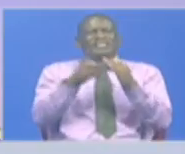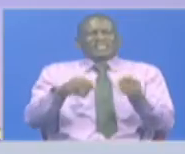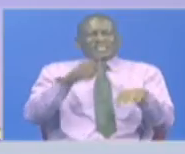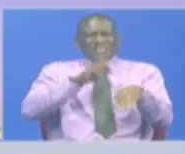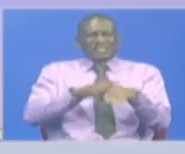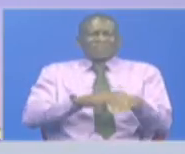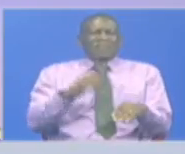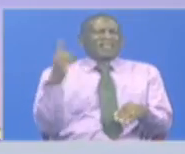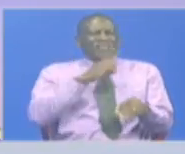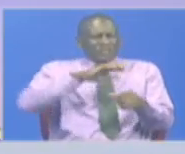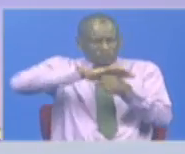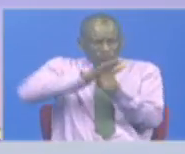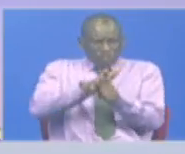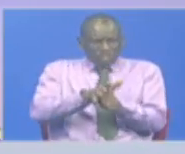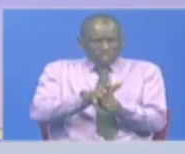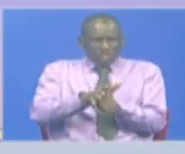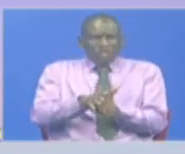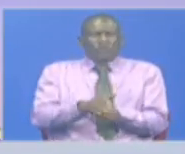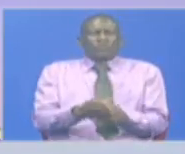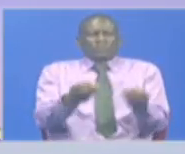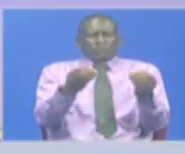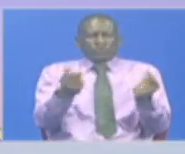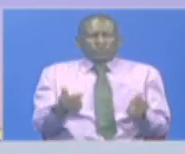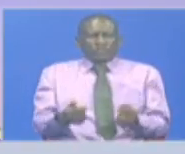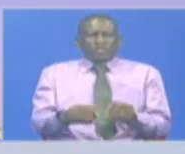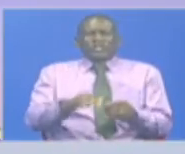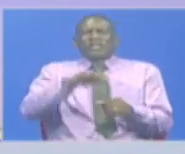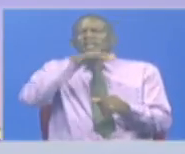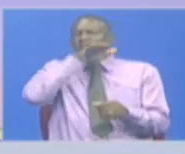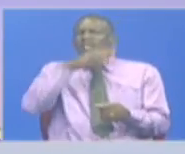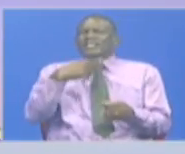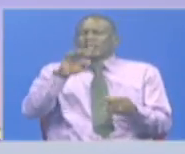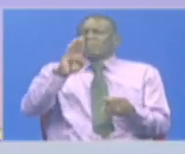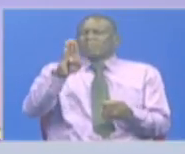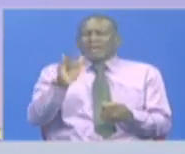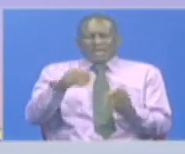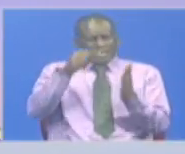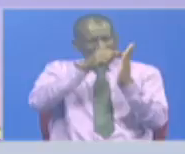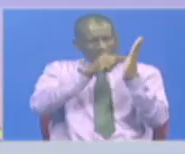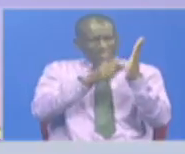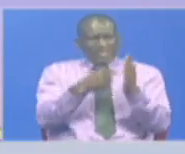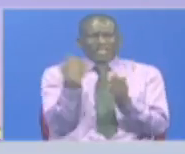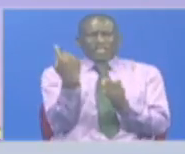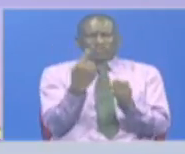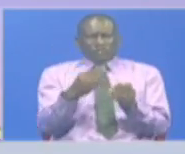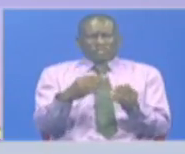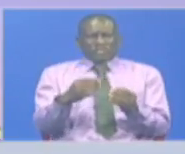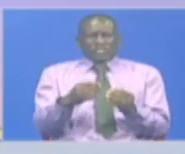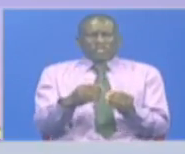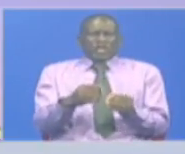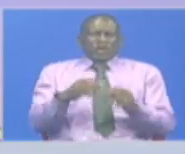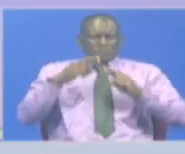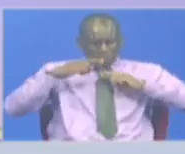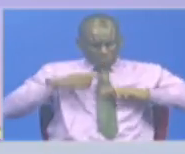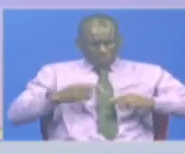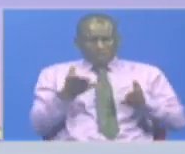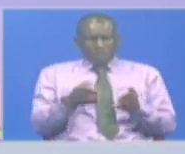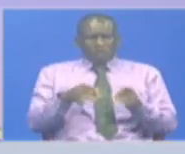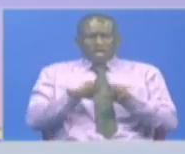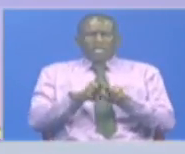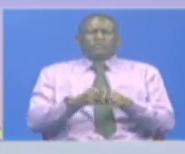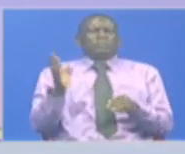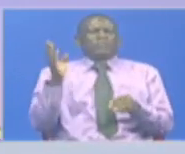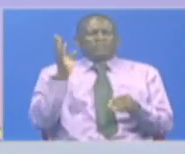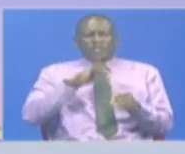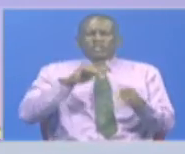of the coronavirus has been dealt with. Odinga says the BBI agenda is only on a half-time break as it's yet to accomplish what